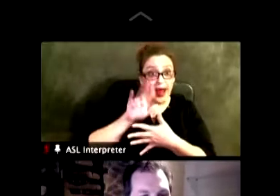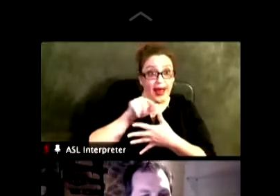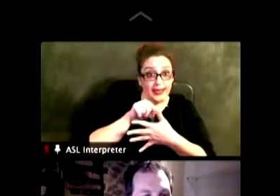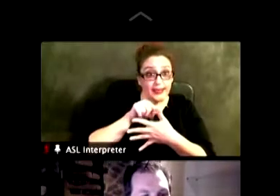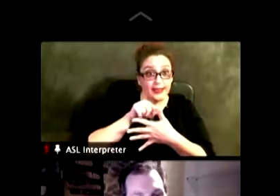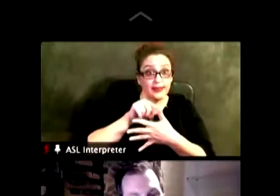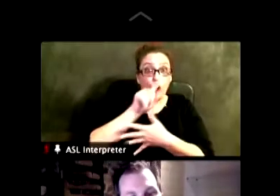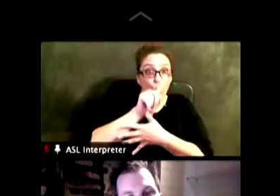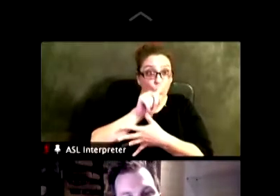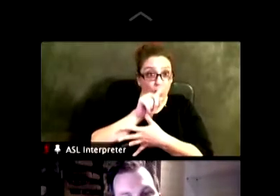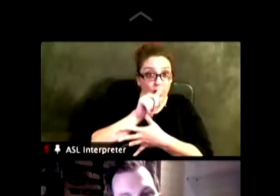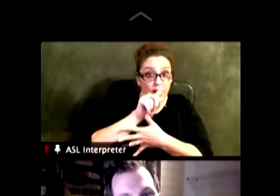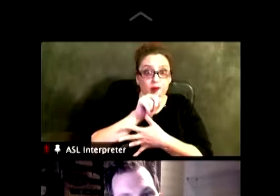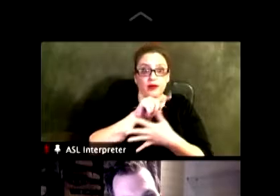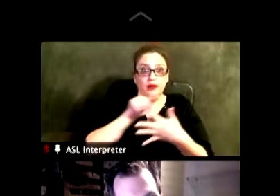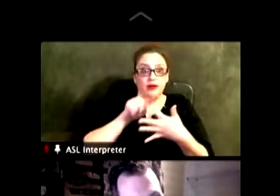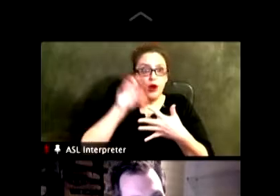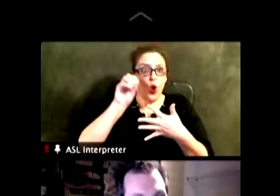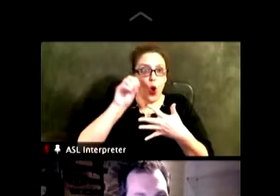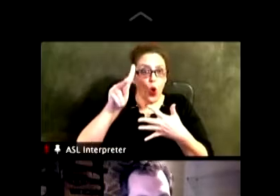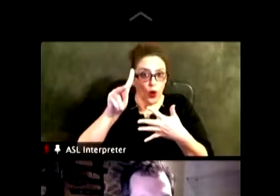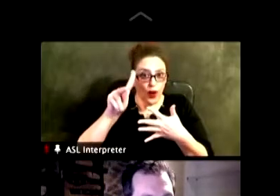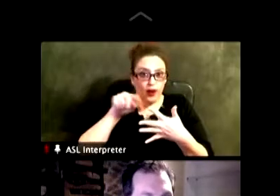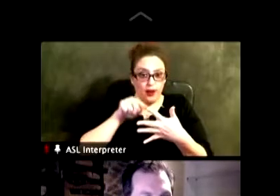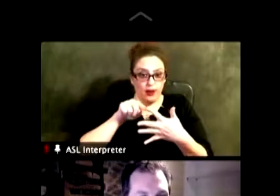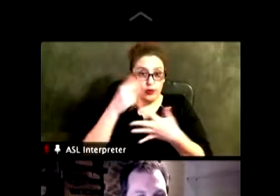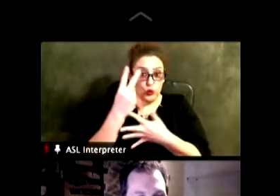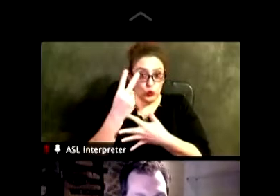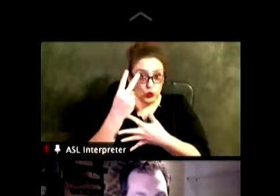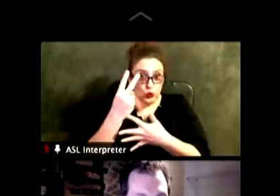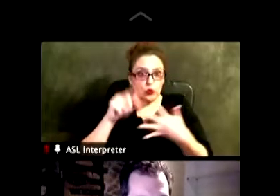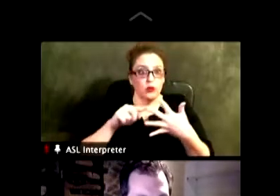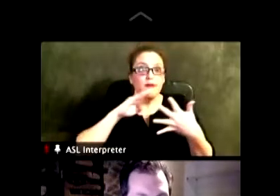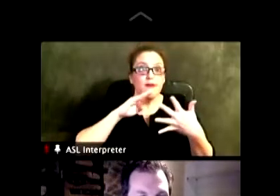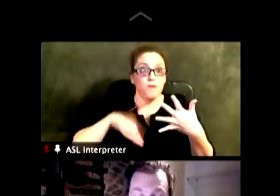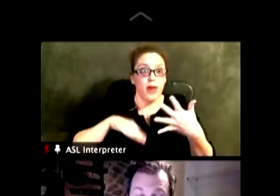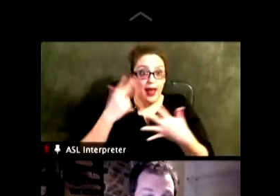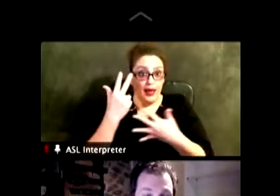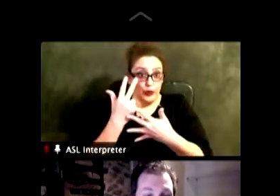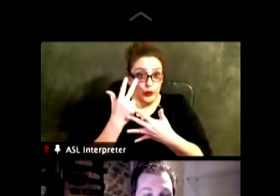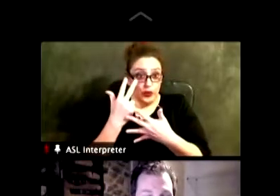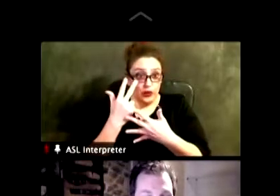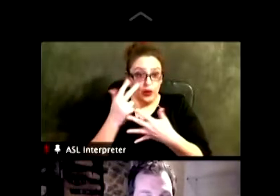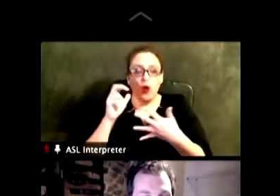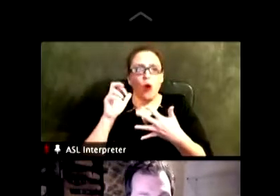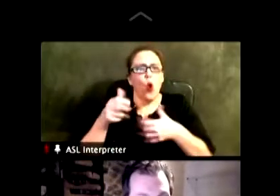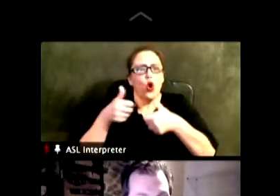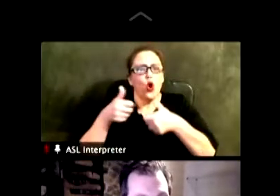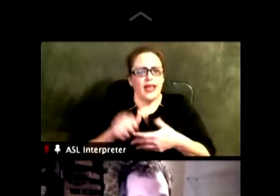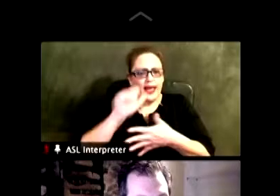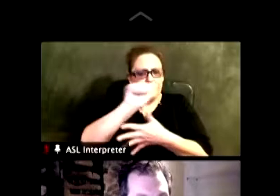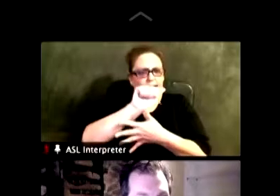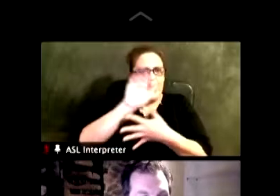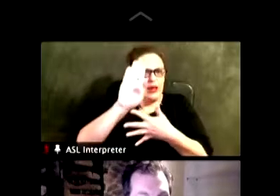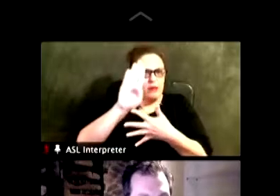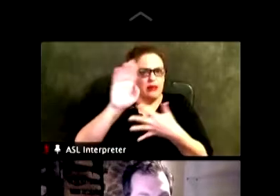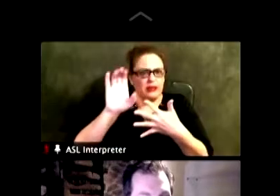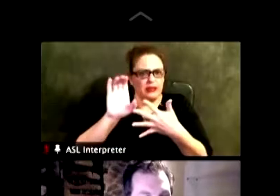1. Okay, please press 2. Bad, please press 3. Or if you haven't had any interactions with